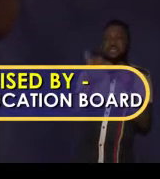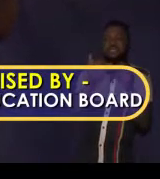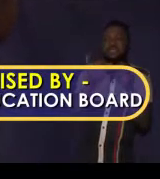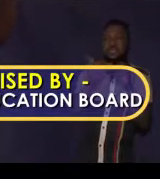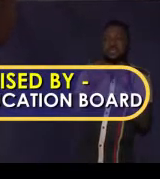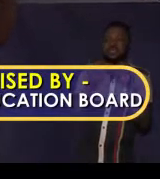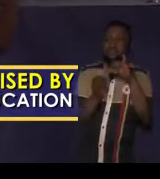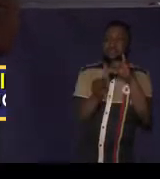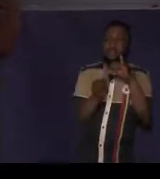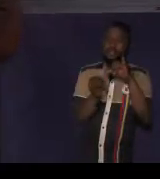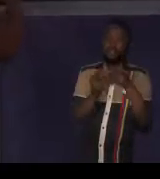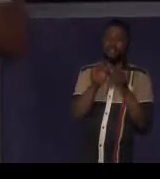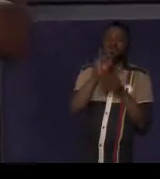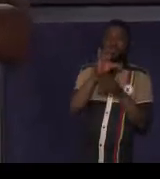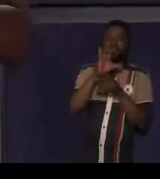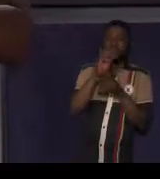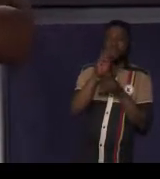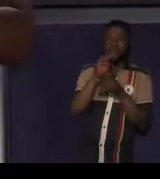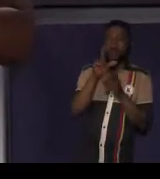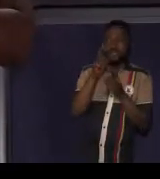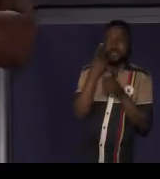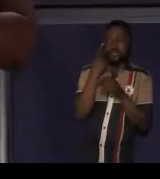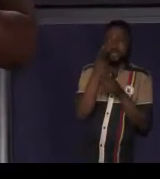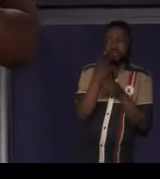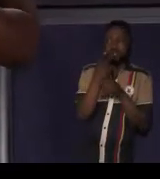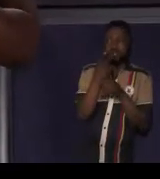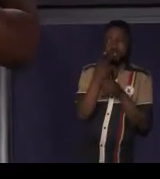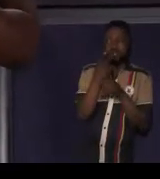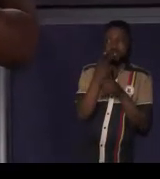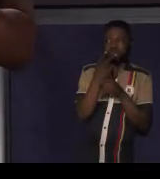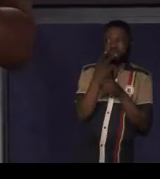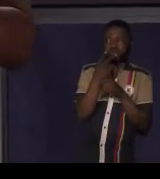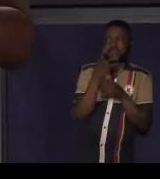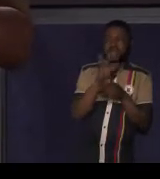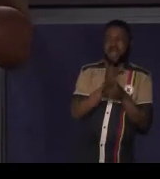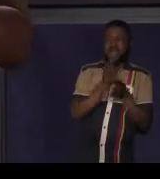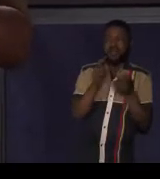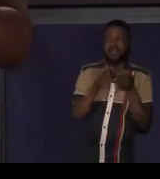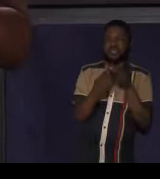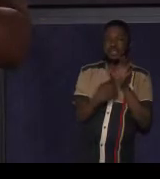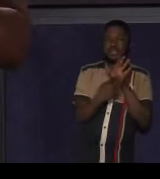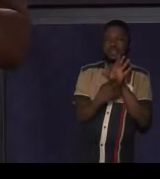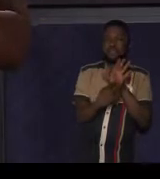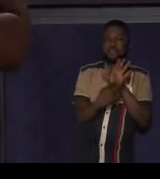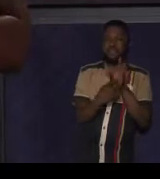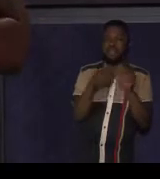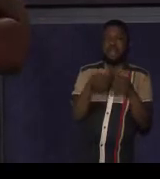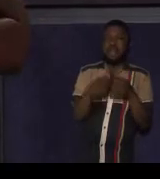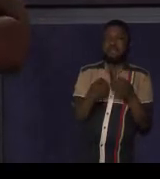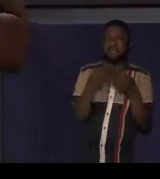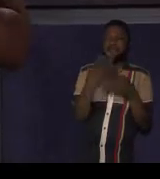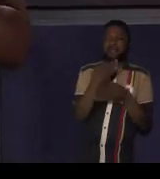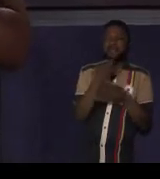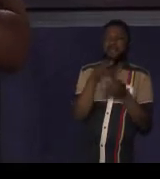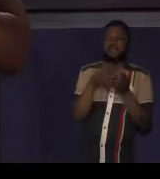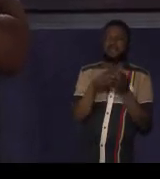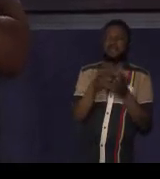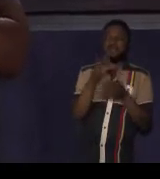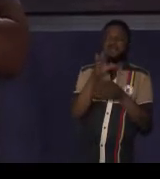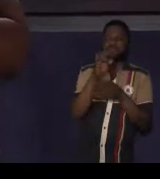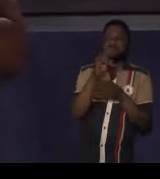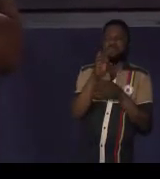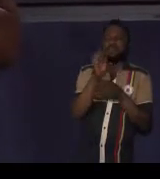the sides measure 1 centimeter. I hope that you can see. Now, I want to demonstrate how many of these